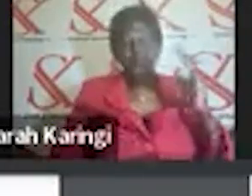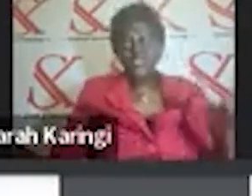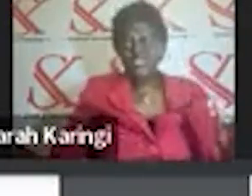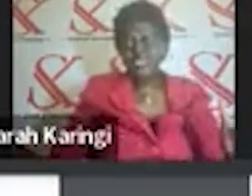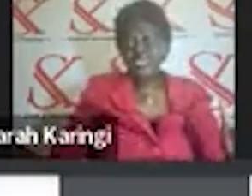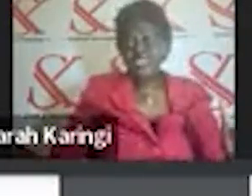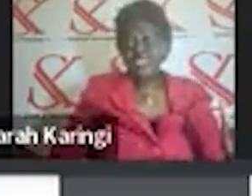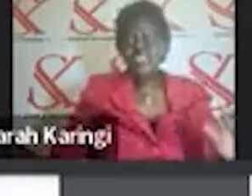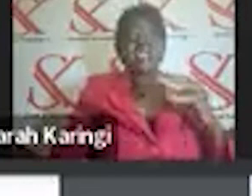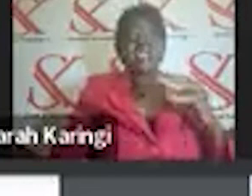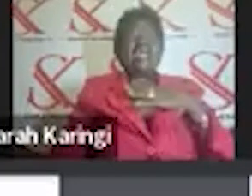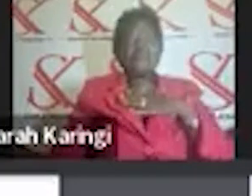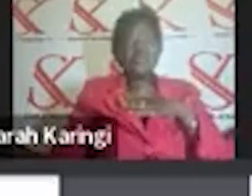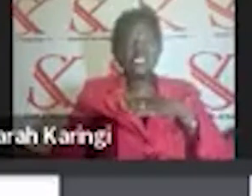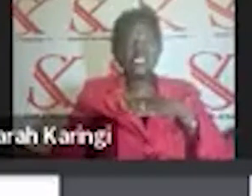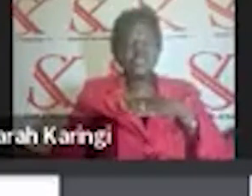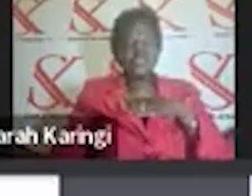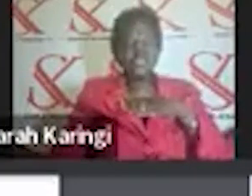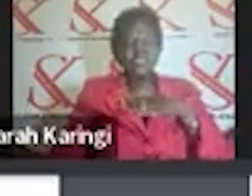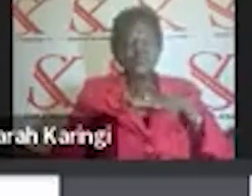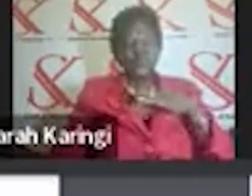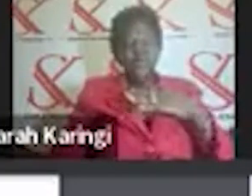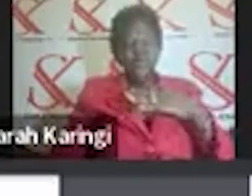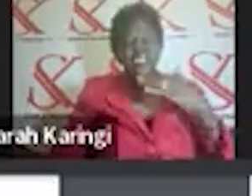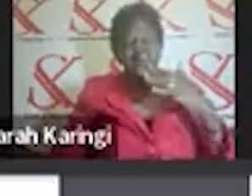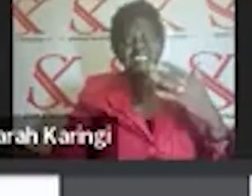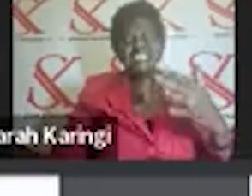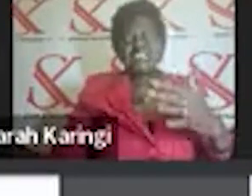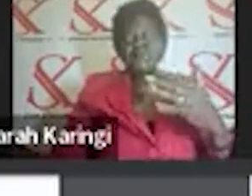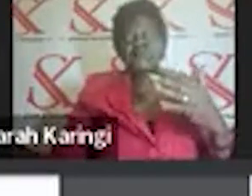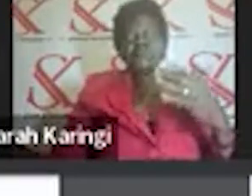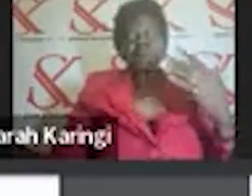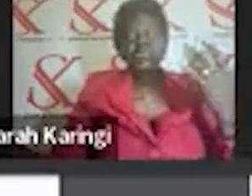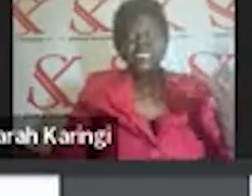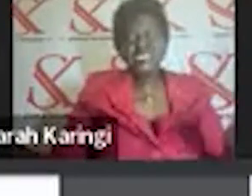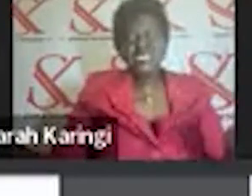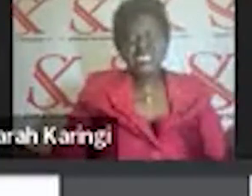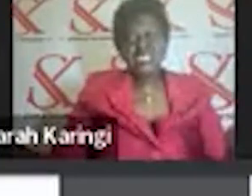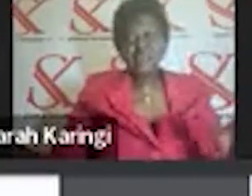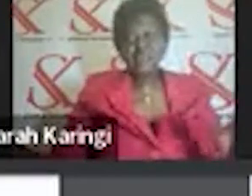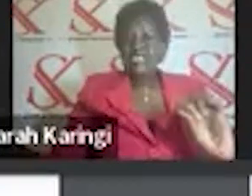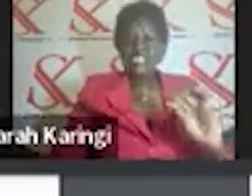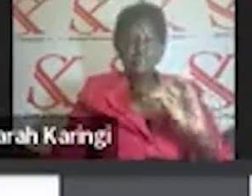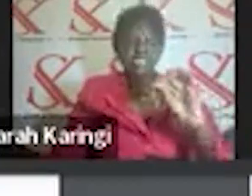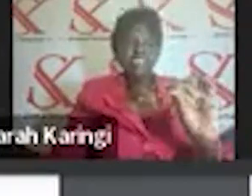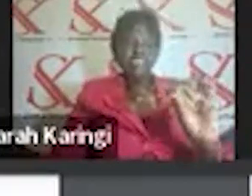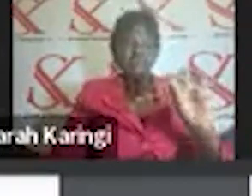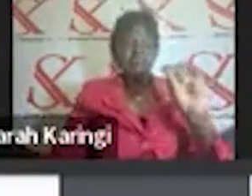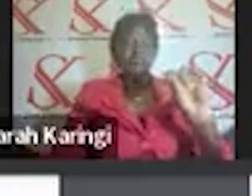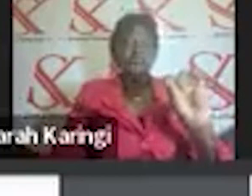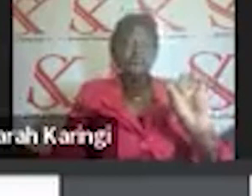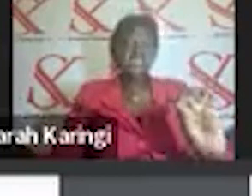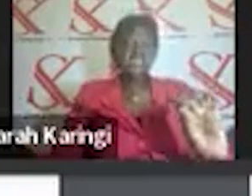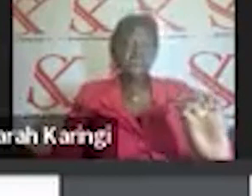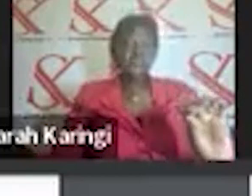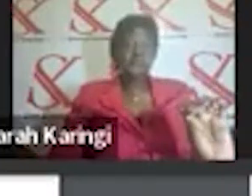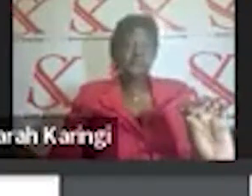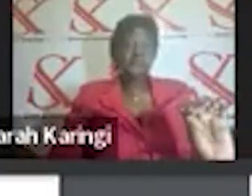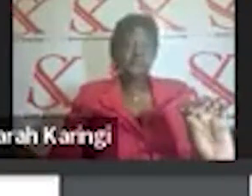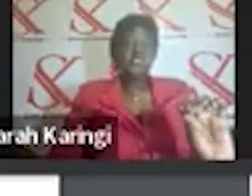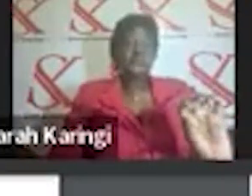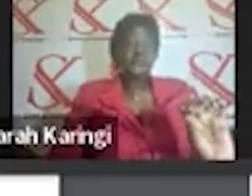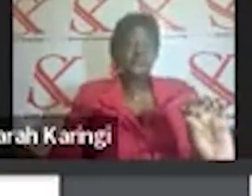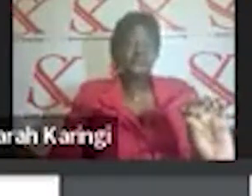of washing machines. I have those connections. So when someone sees that, of course, you have been interested in them, they will definitely want to do business with